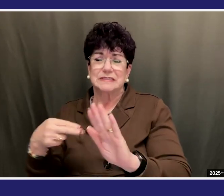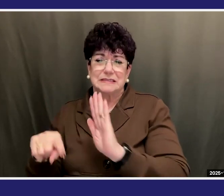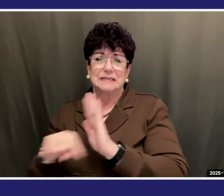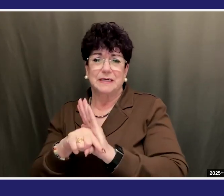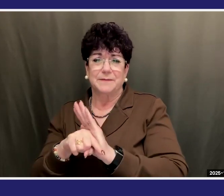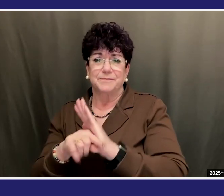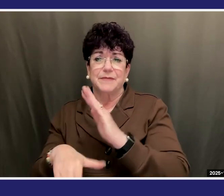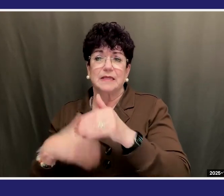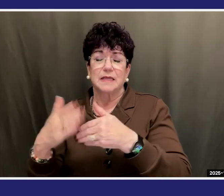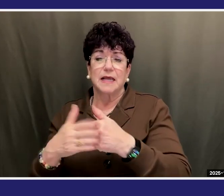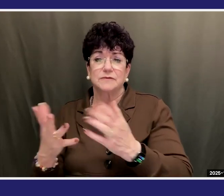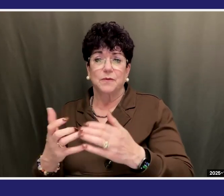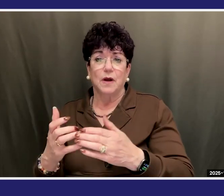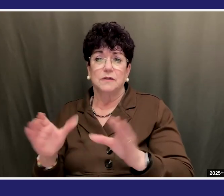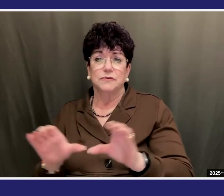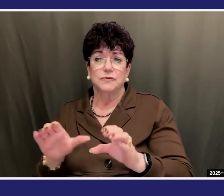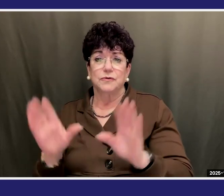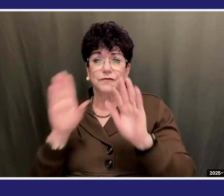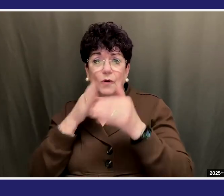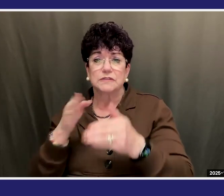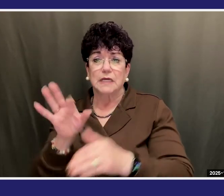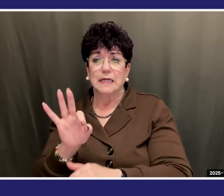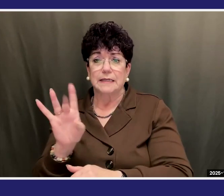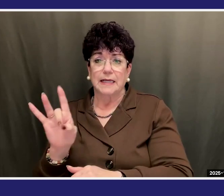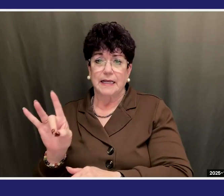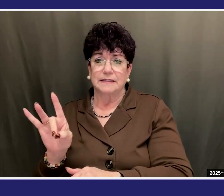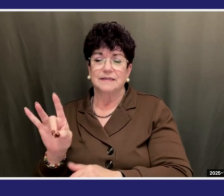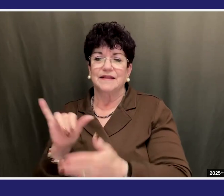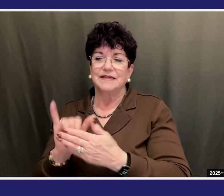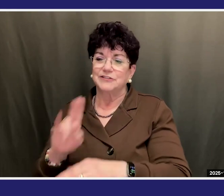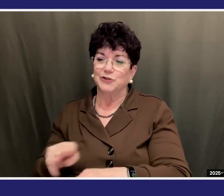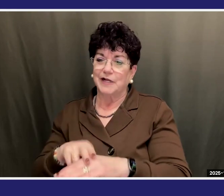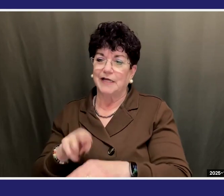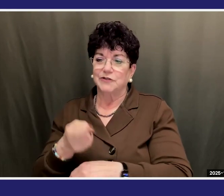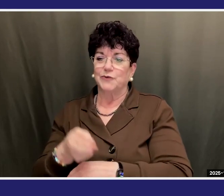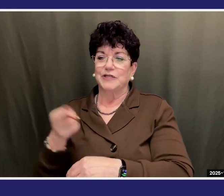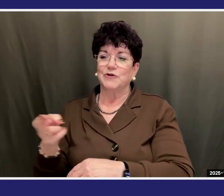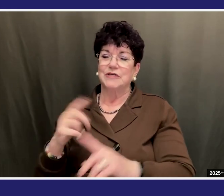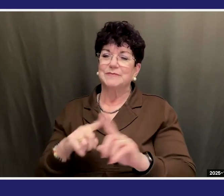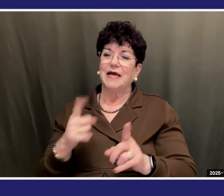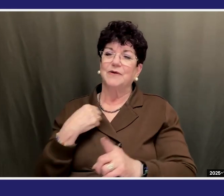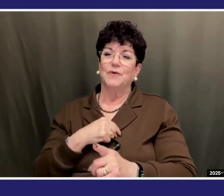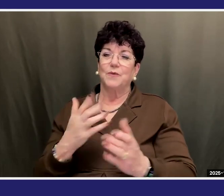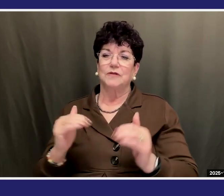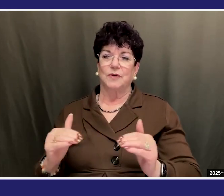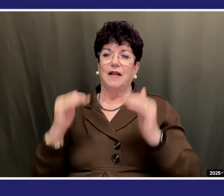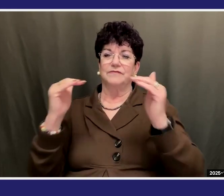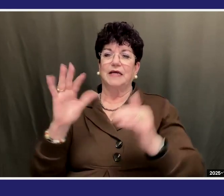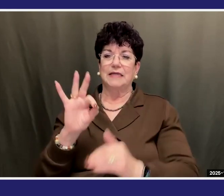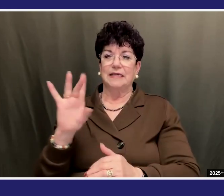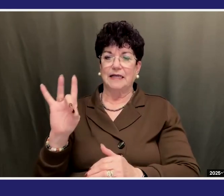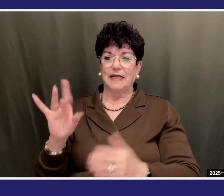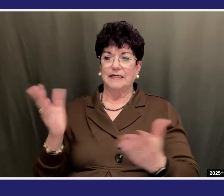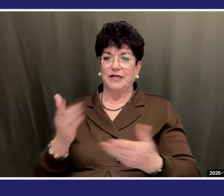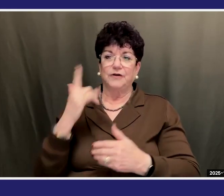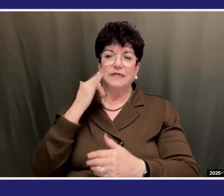we would like to work on is focused on 988. This is the national resource. However, we want to elevate 988 here in